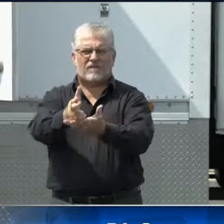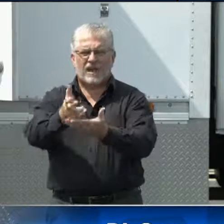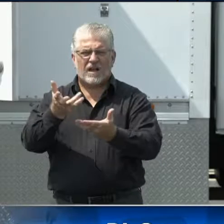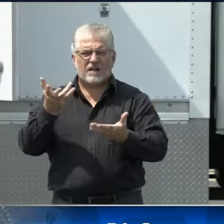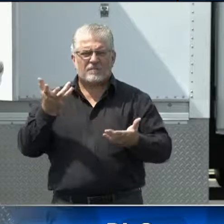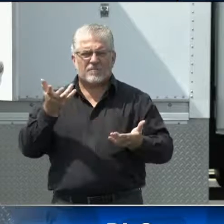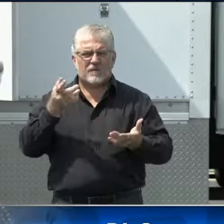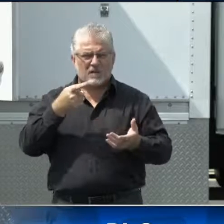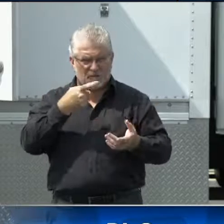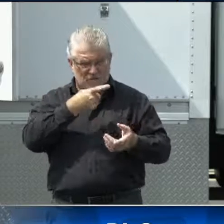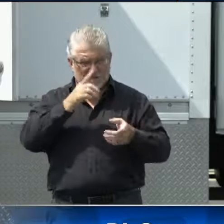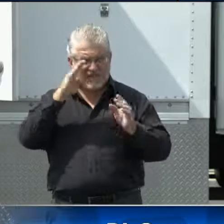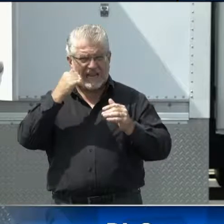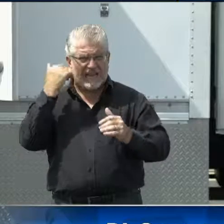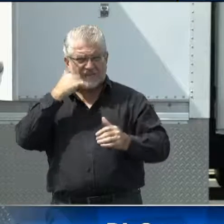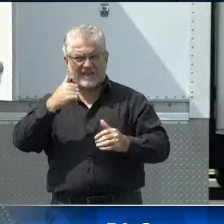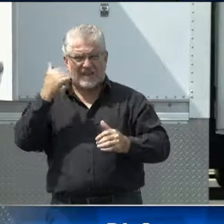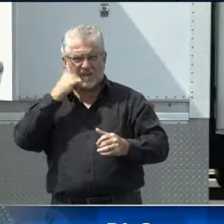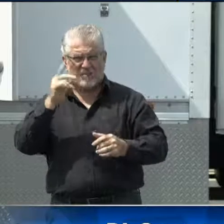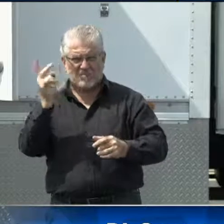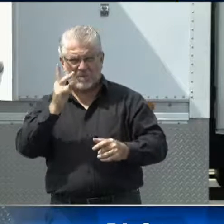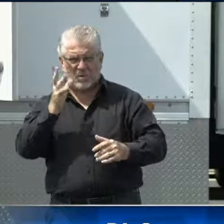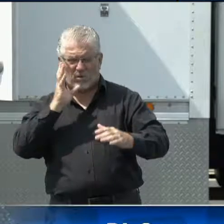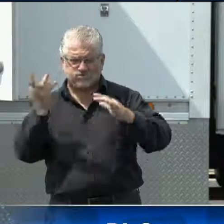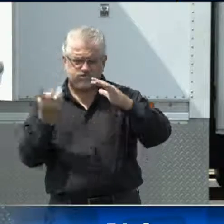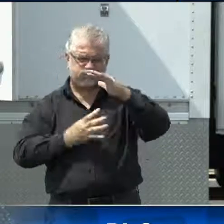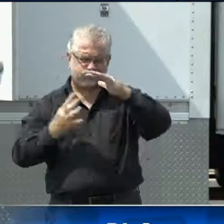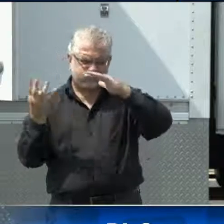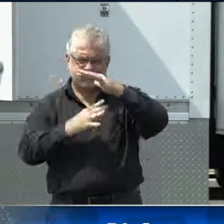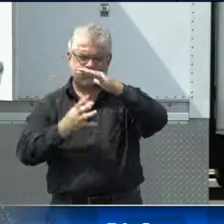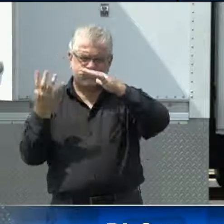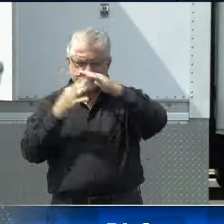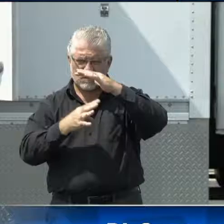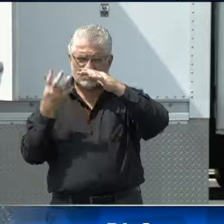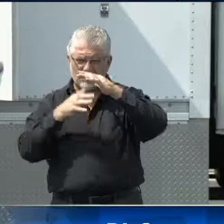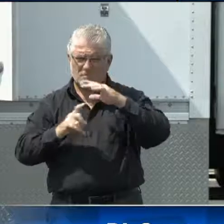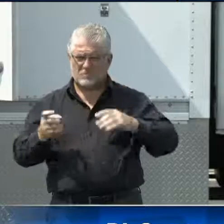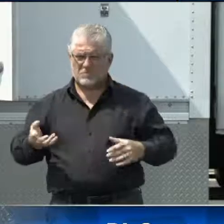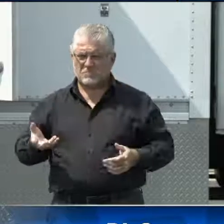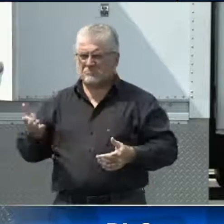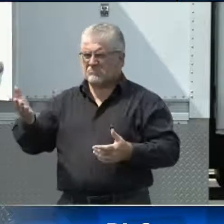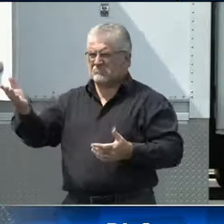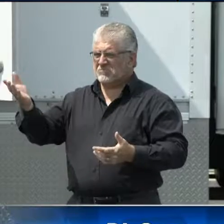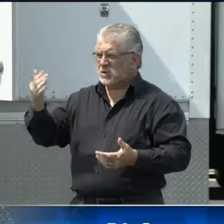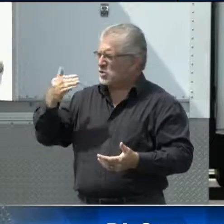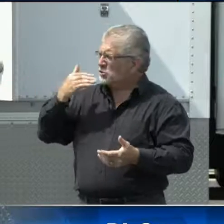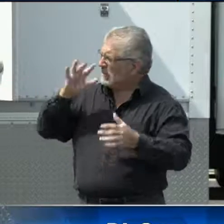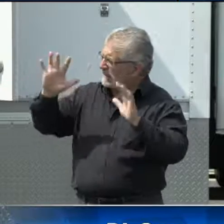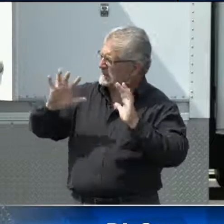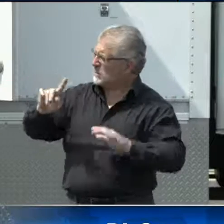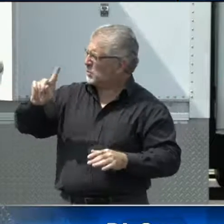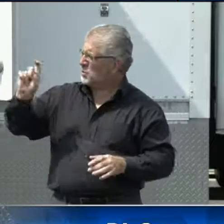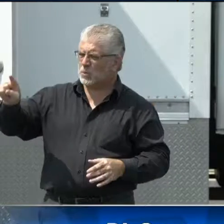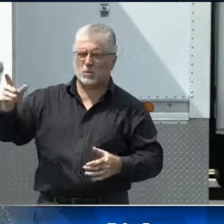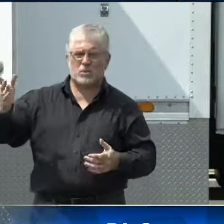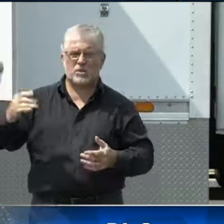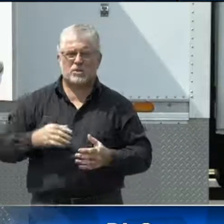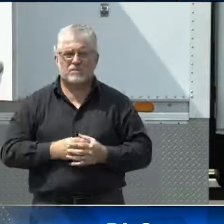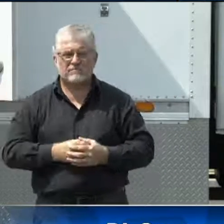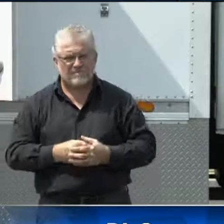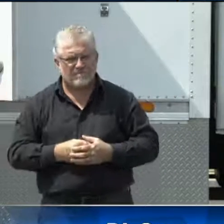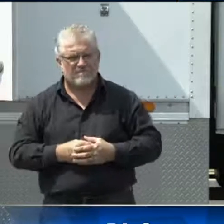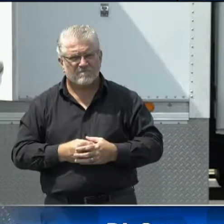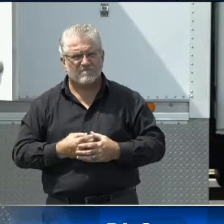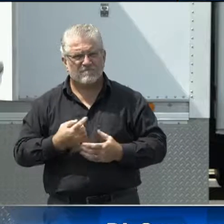will walk through the doors, so to speak? That's a great question. Thank you so much for asking. So we identified the need. We reached out to our friends at the Department of